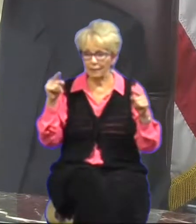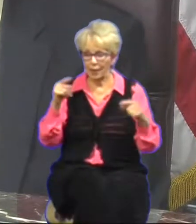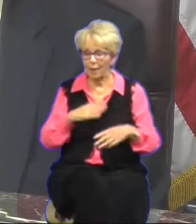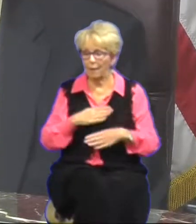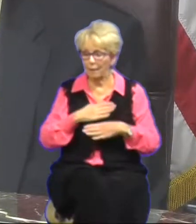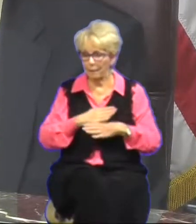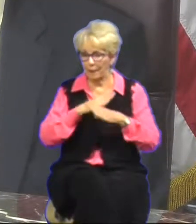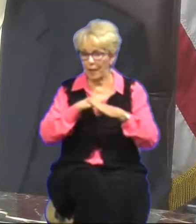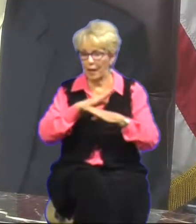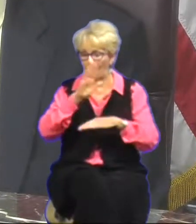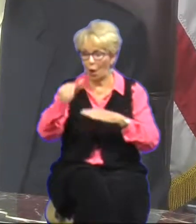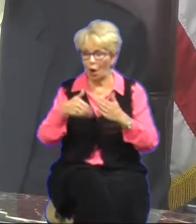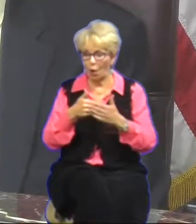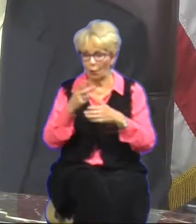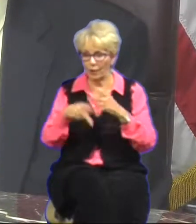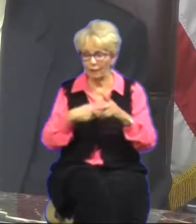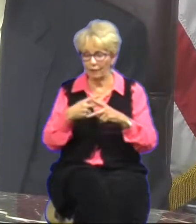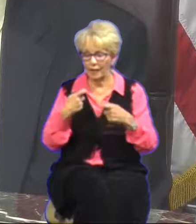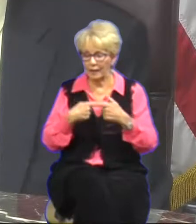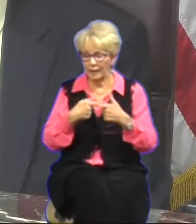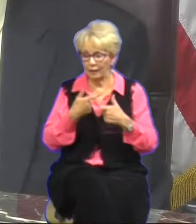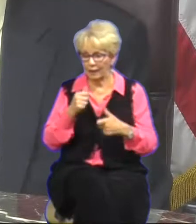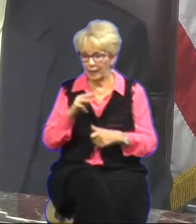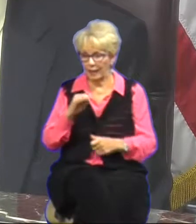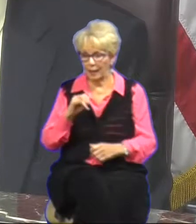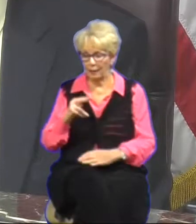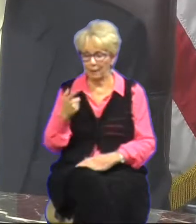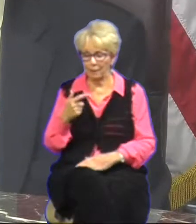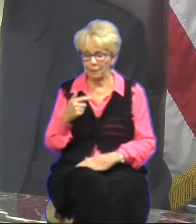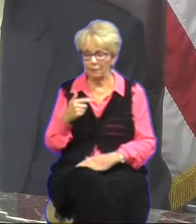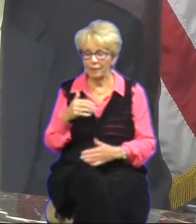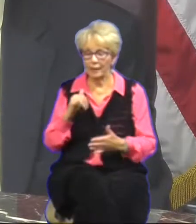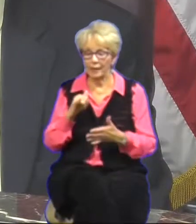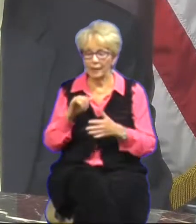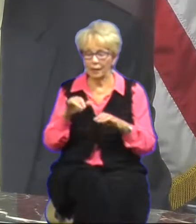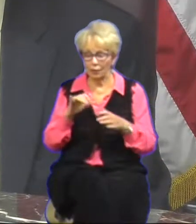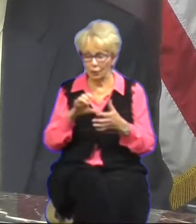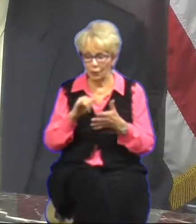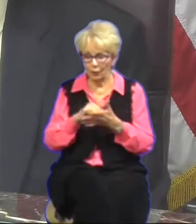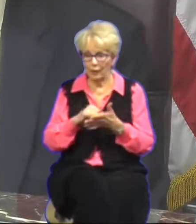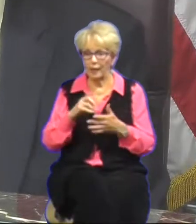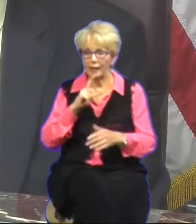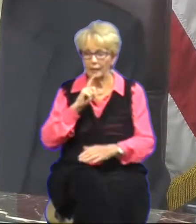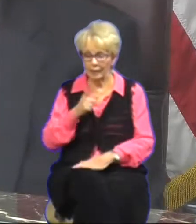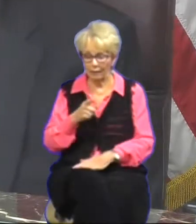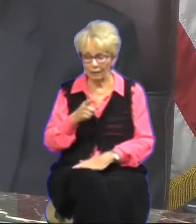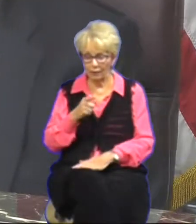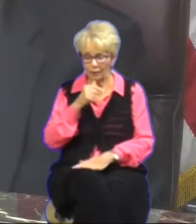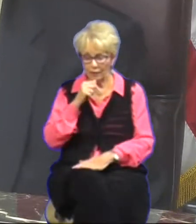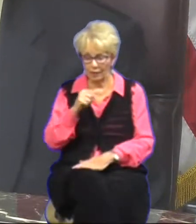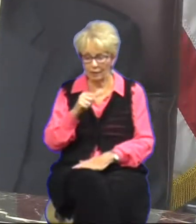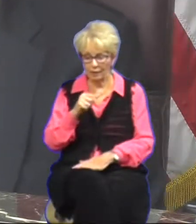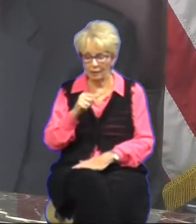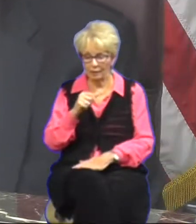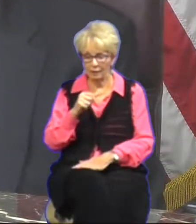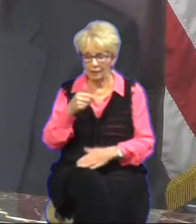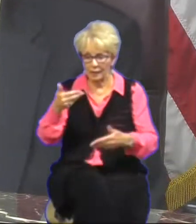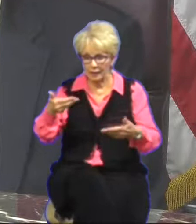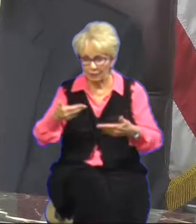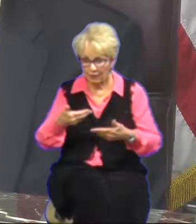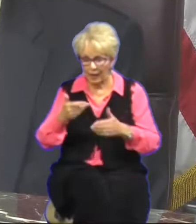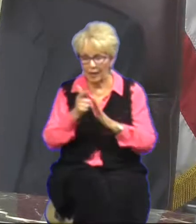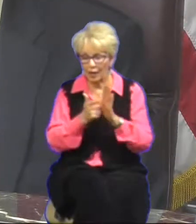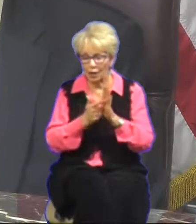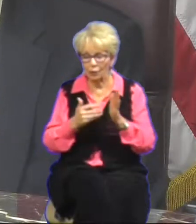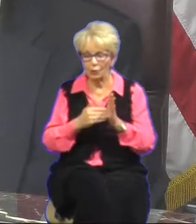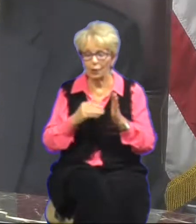banned all kinds of electronic gaming. That to do so is definitely, it's not only inviting a lawsuit,